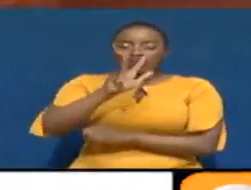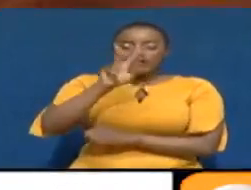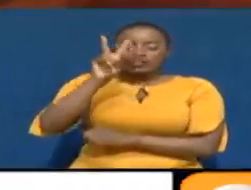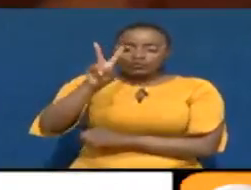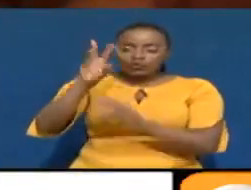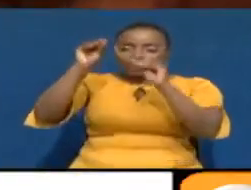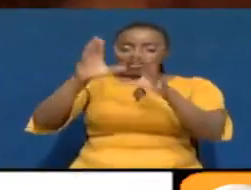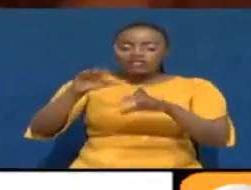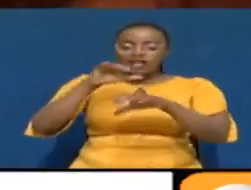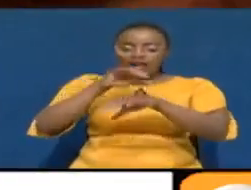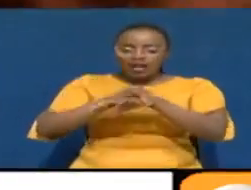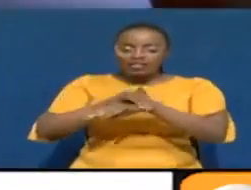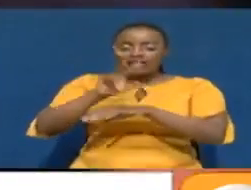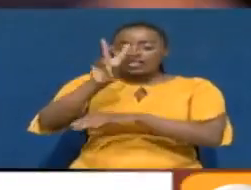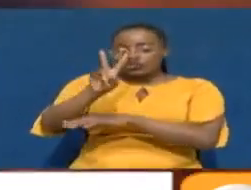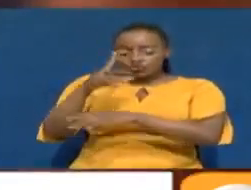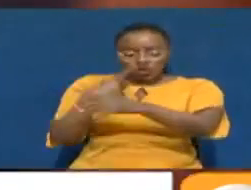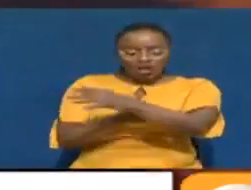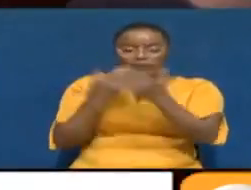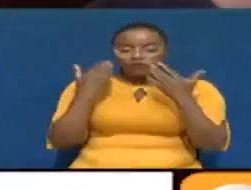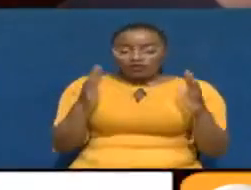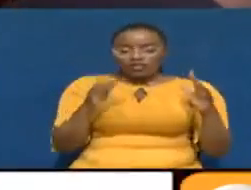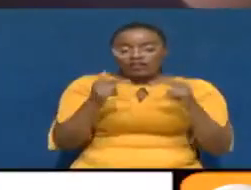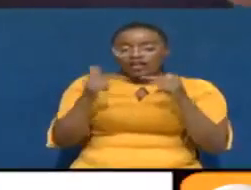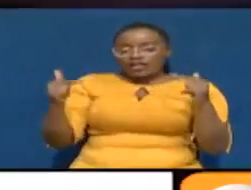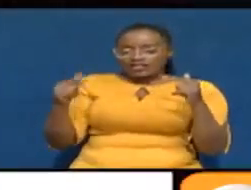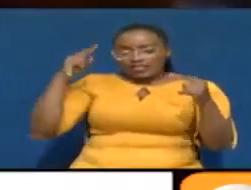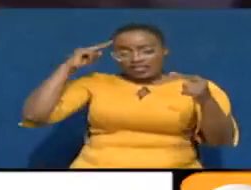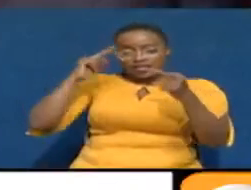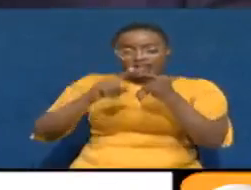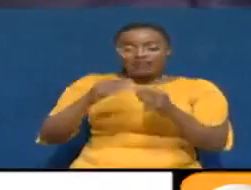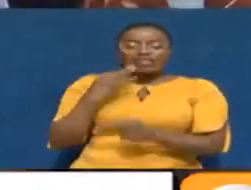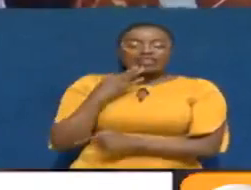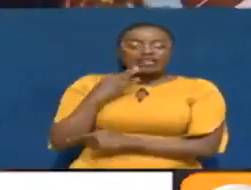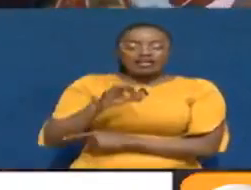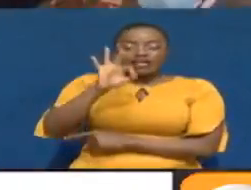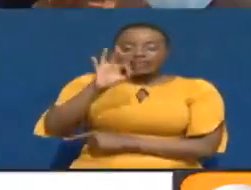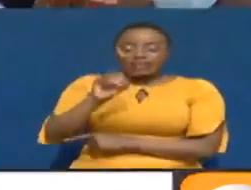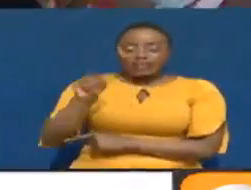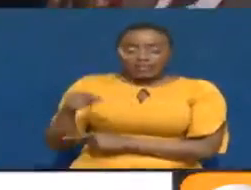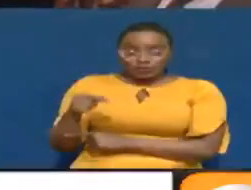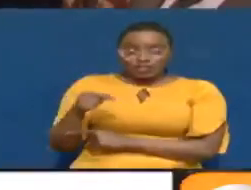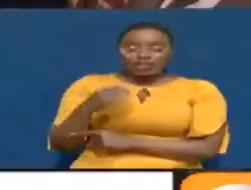110,432 teachers have been fully vaccinated so far, against the target of